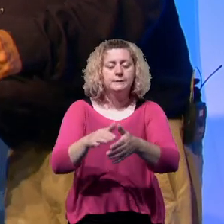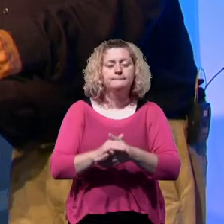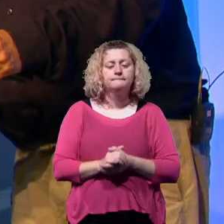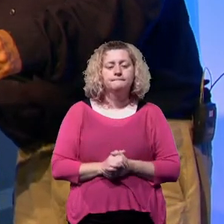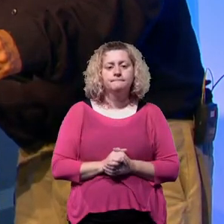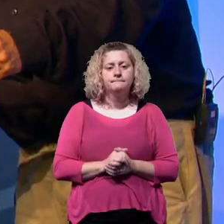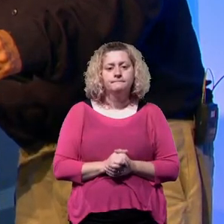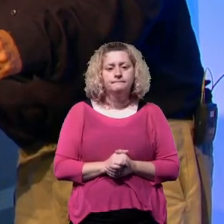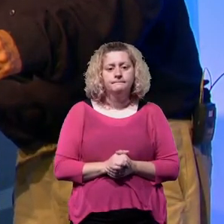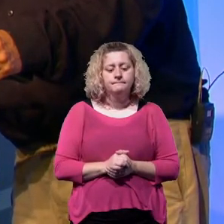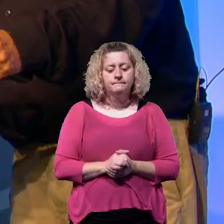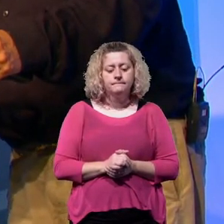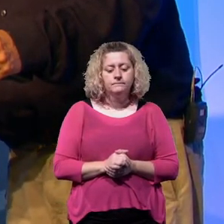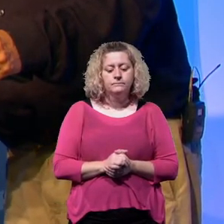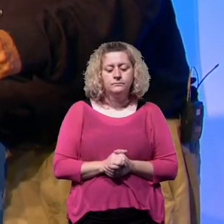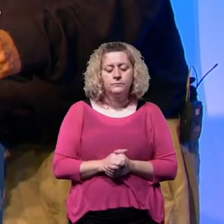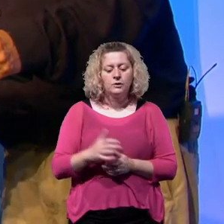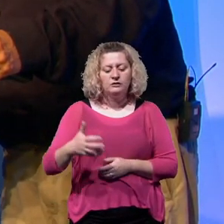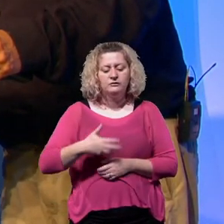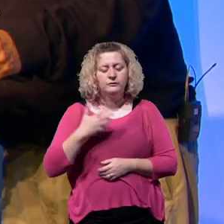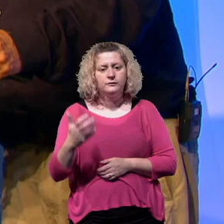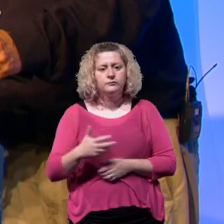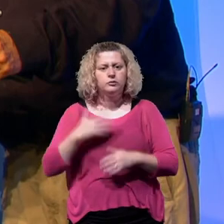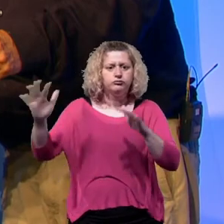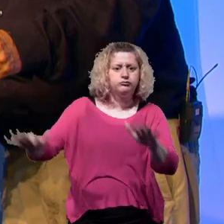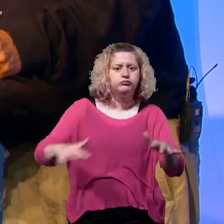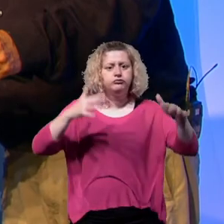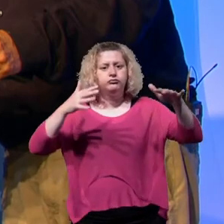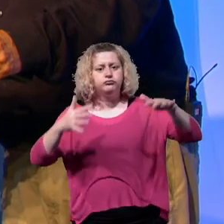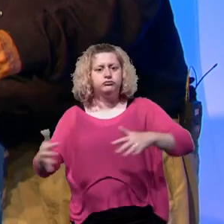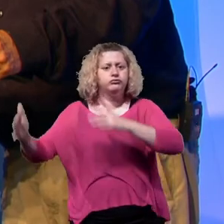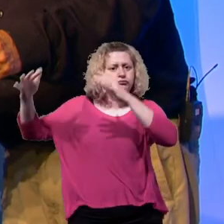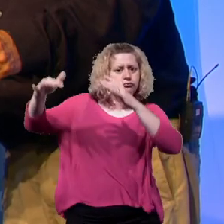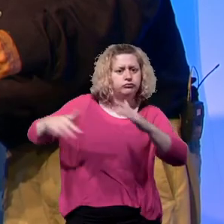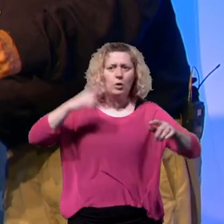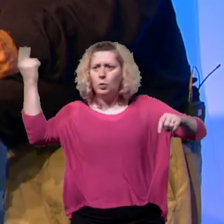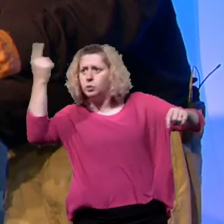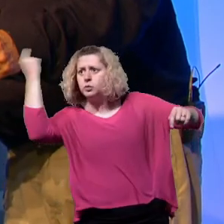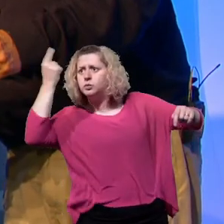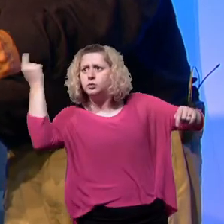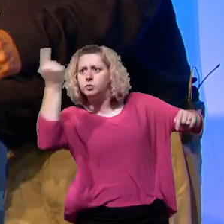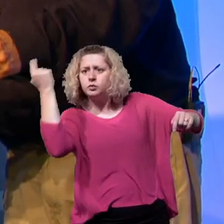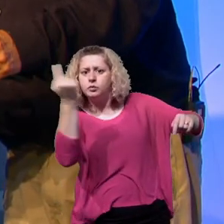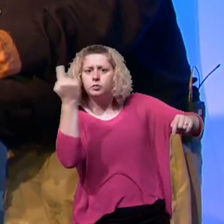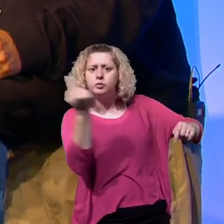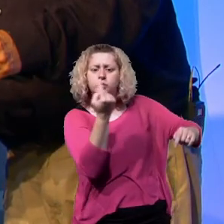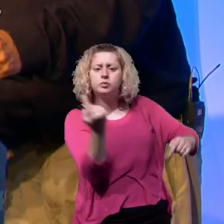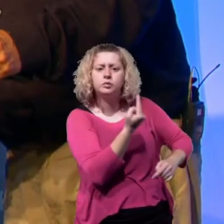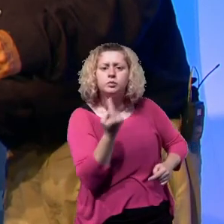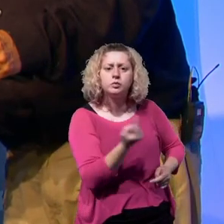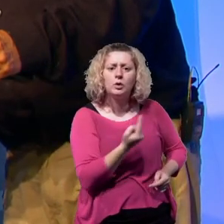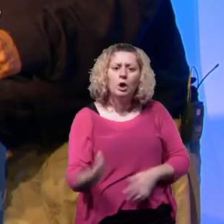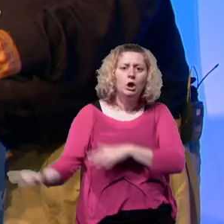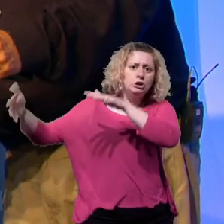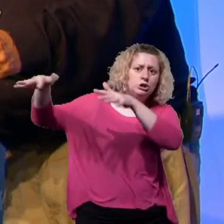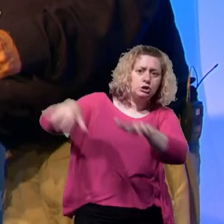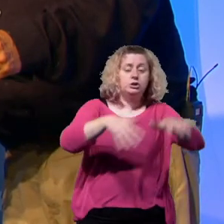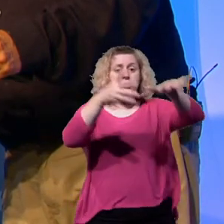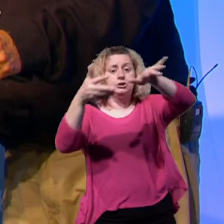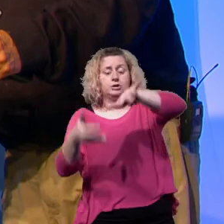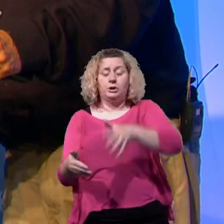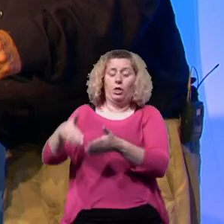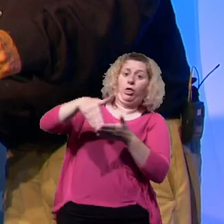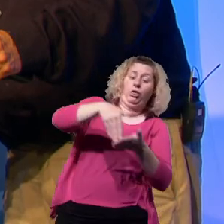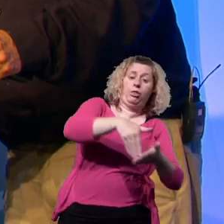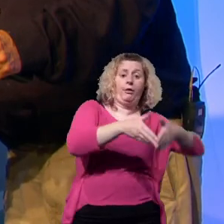A furious squall, lilaps, came up, and that's the word for it, a sort of hurricane, and waves broke over the boat so that it was